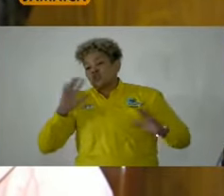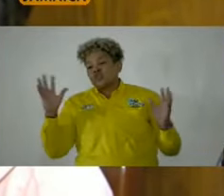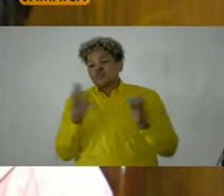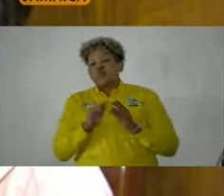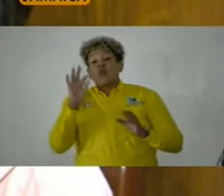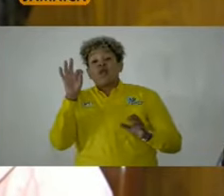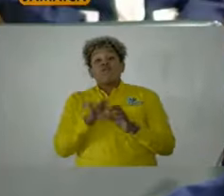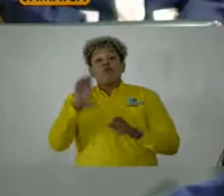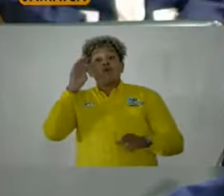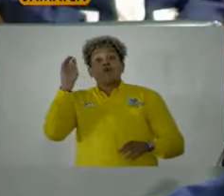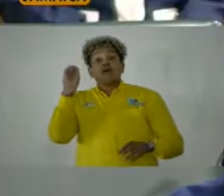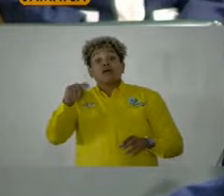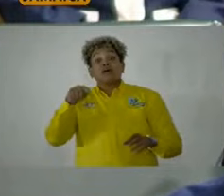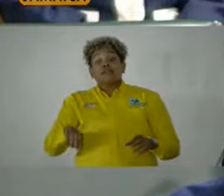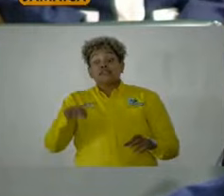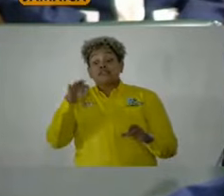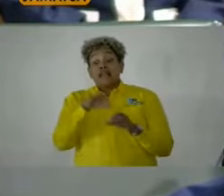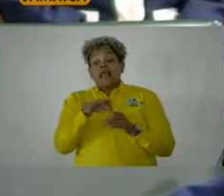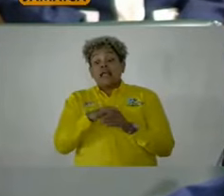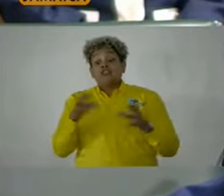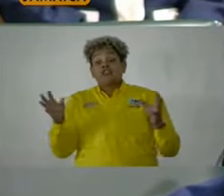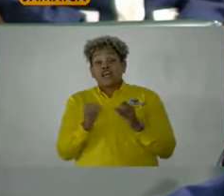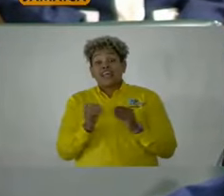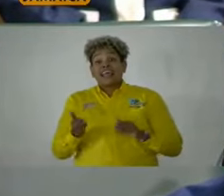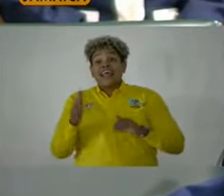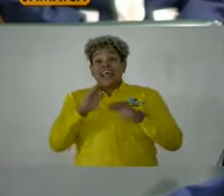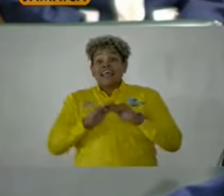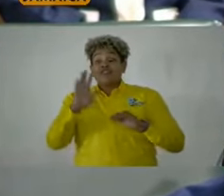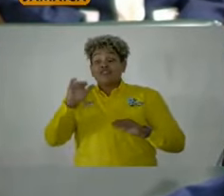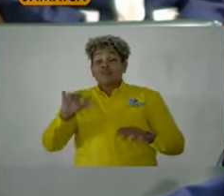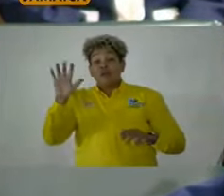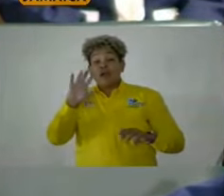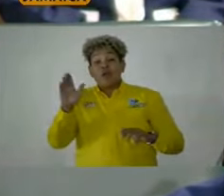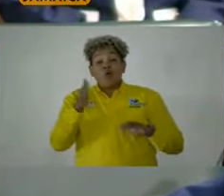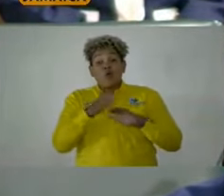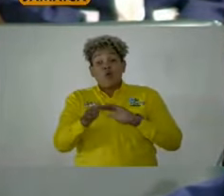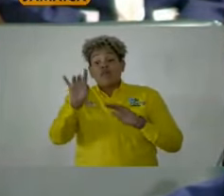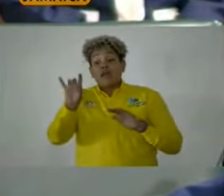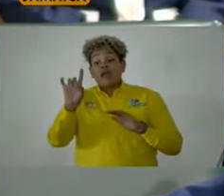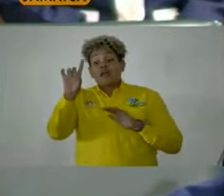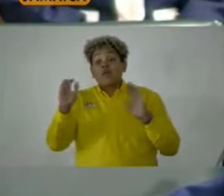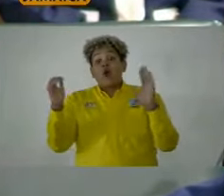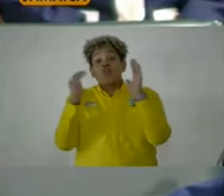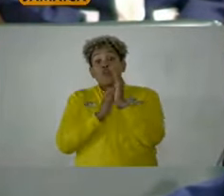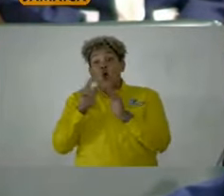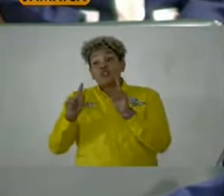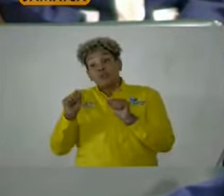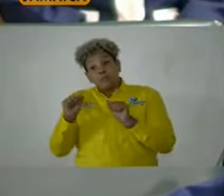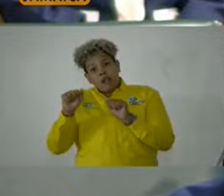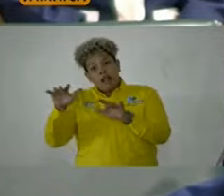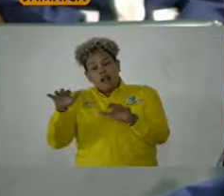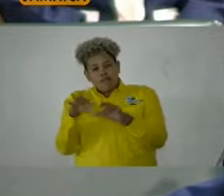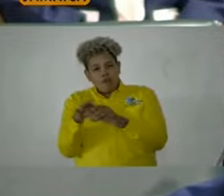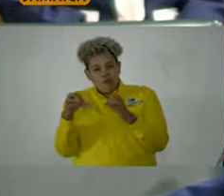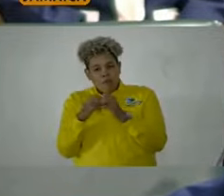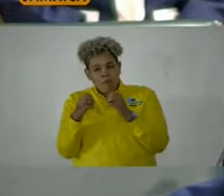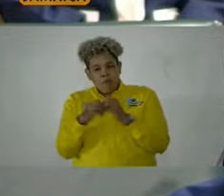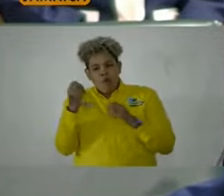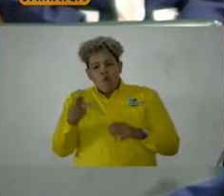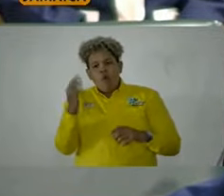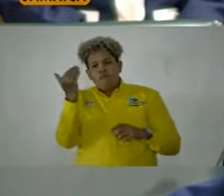vote cast in this election increased by over 81,000 persons,